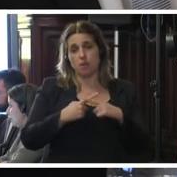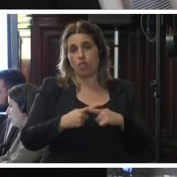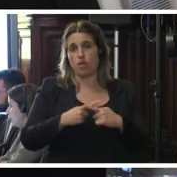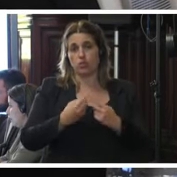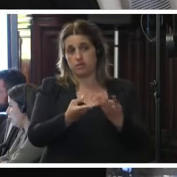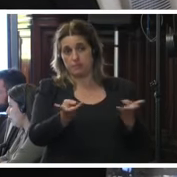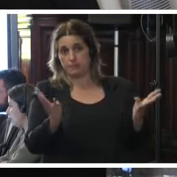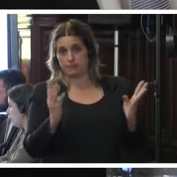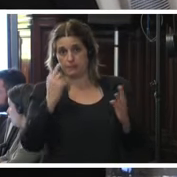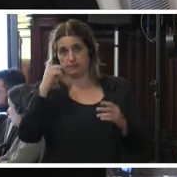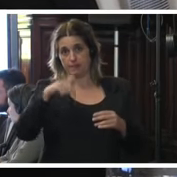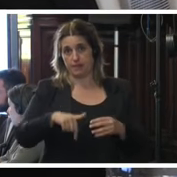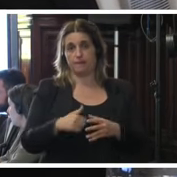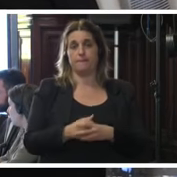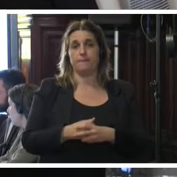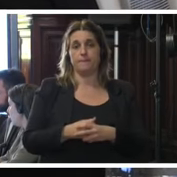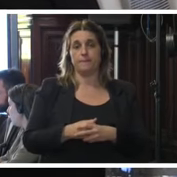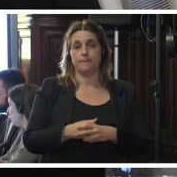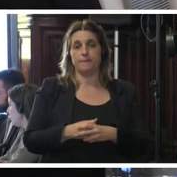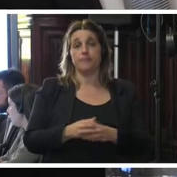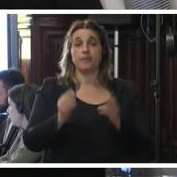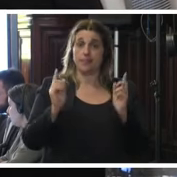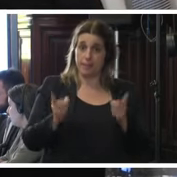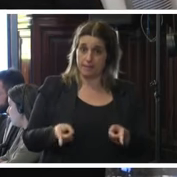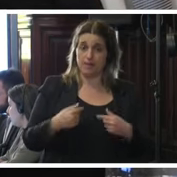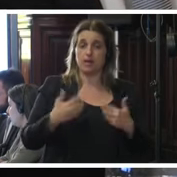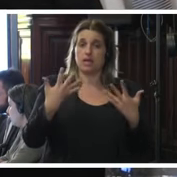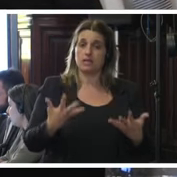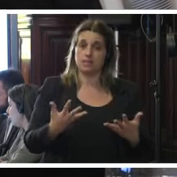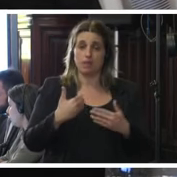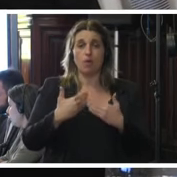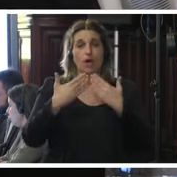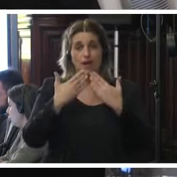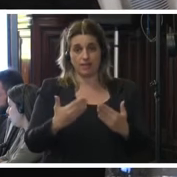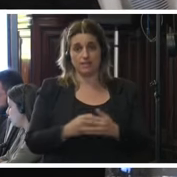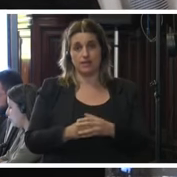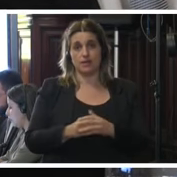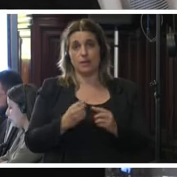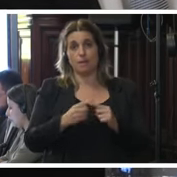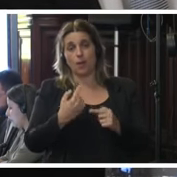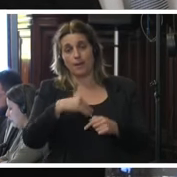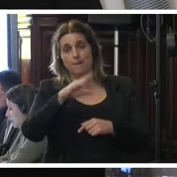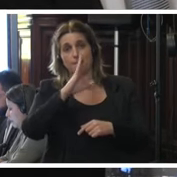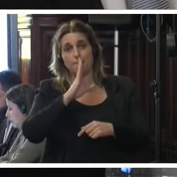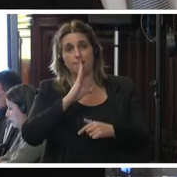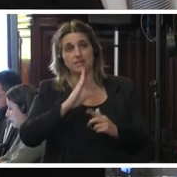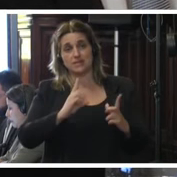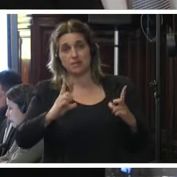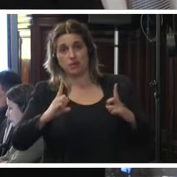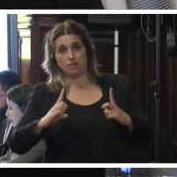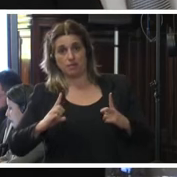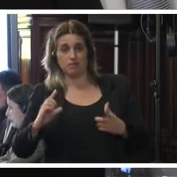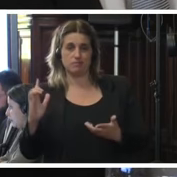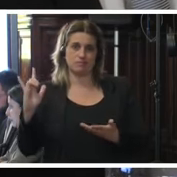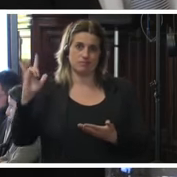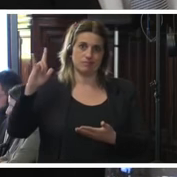And we also would like to thank you for your patience, for waiting for us. It was for a reason that it